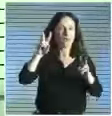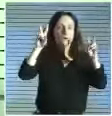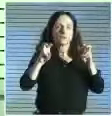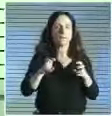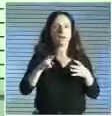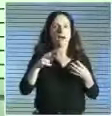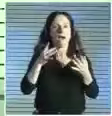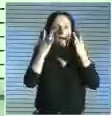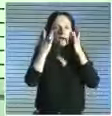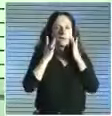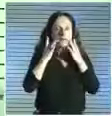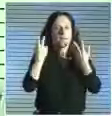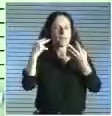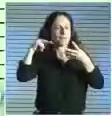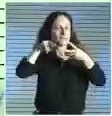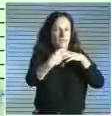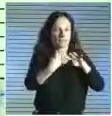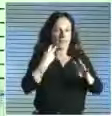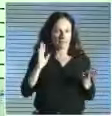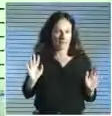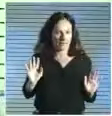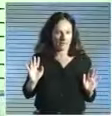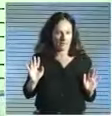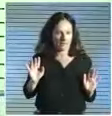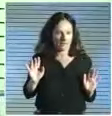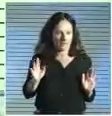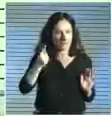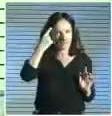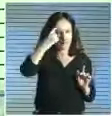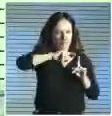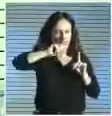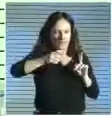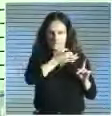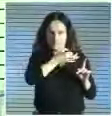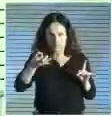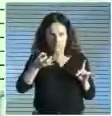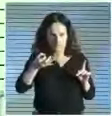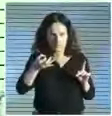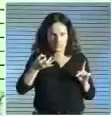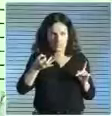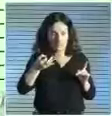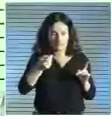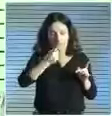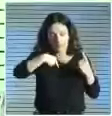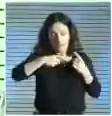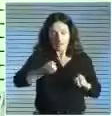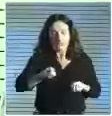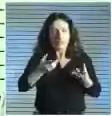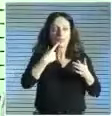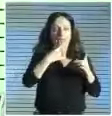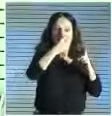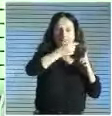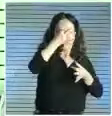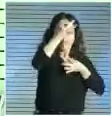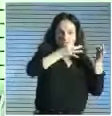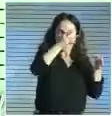data, how you measure things in the right way, and then how you tell that story. You use the data to tell that story to your